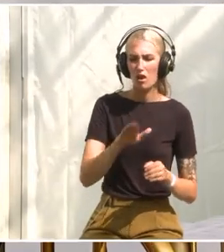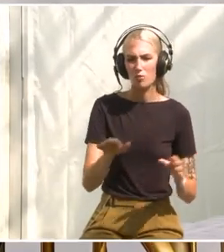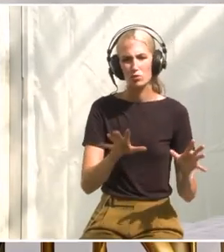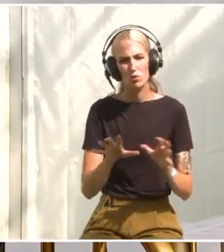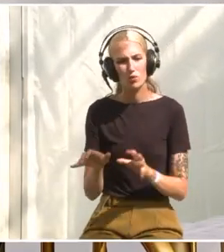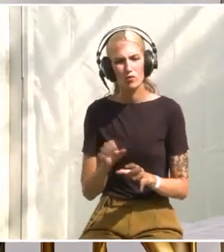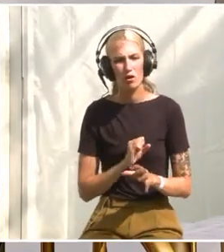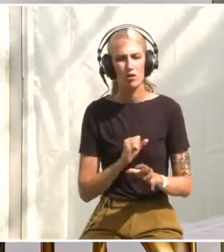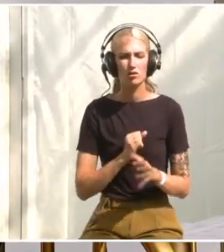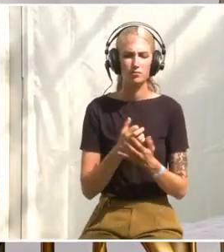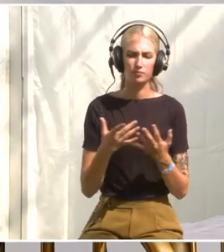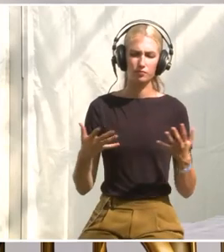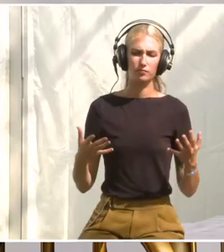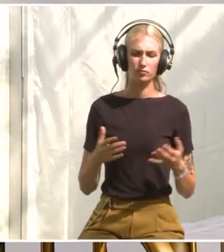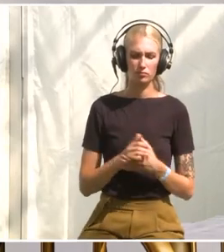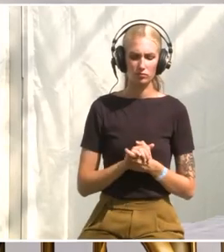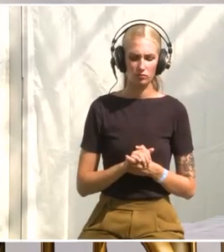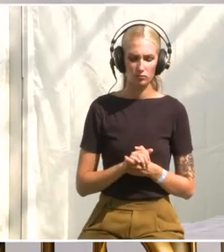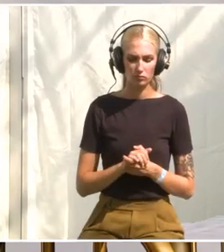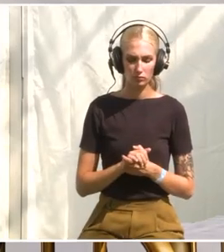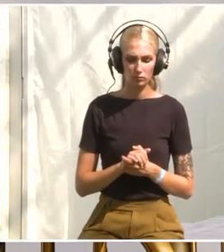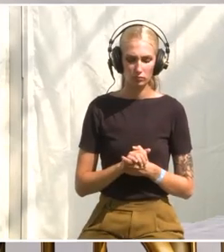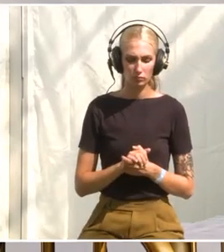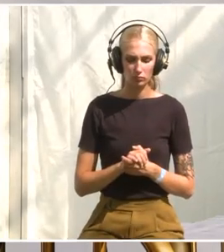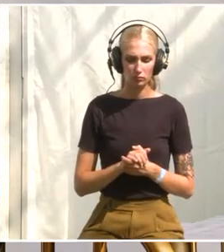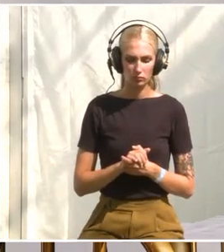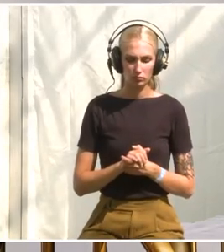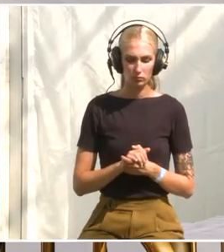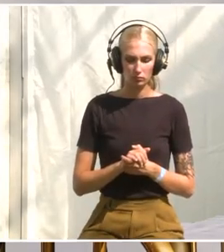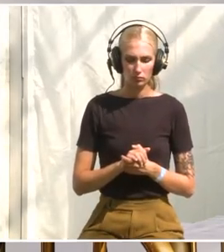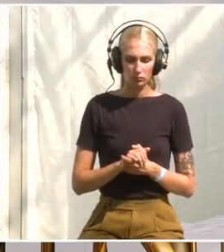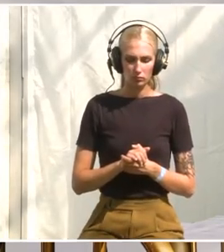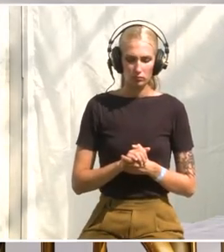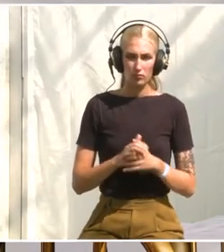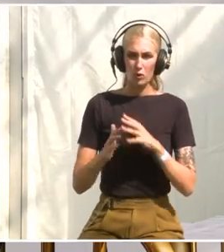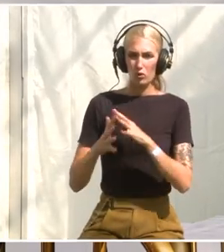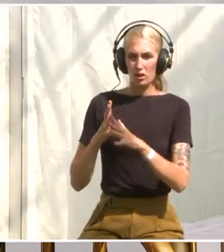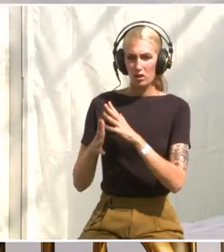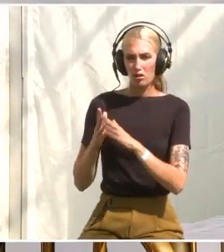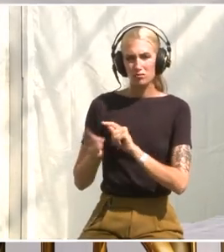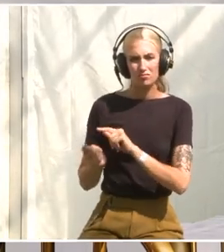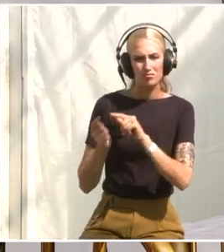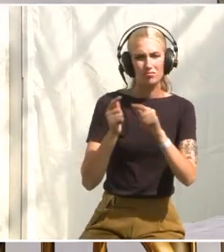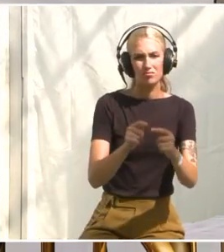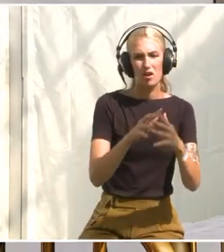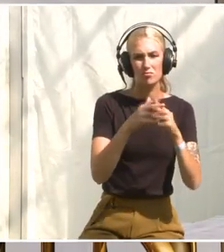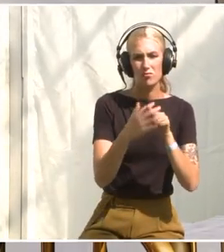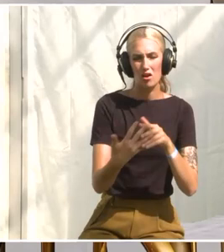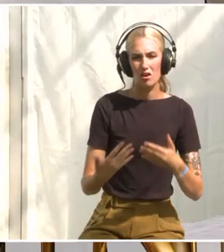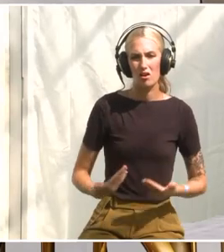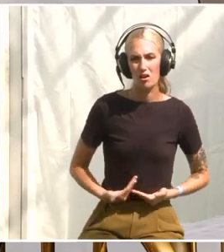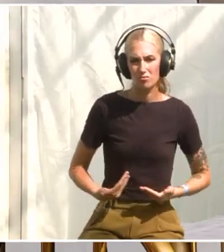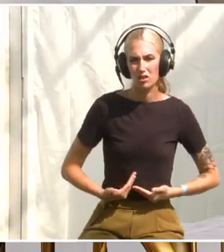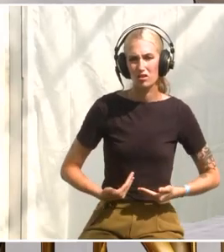the turning to the countryside from cities is an issue. Maybe